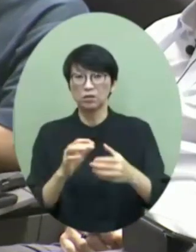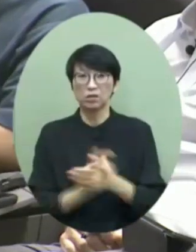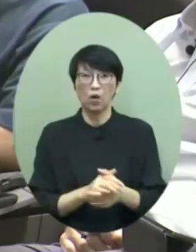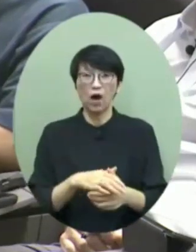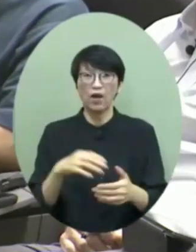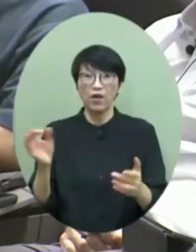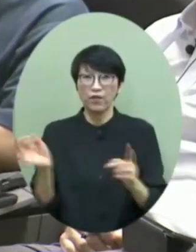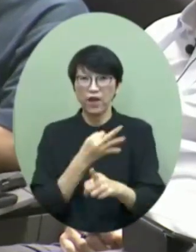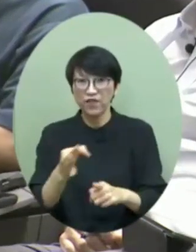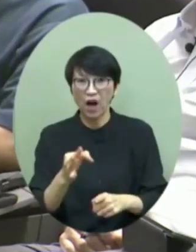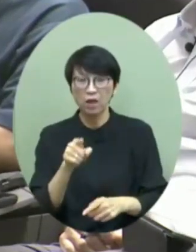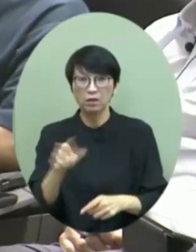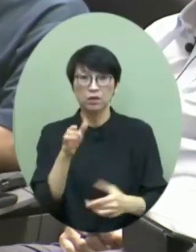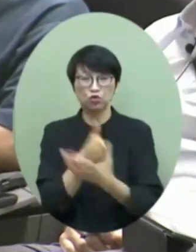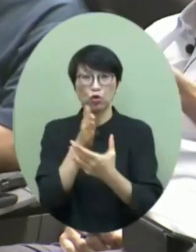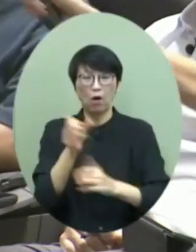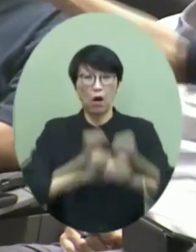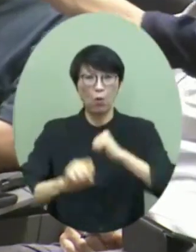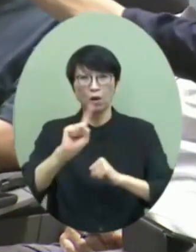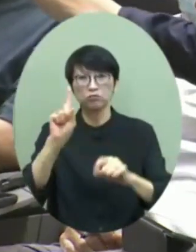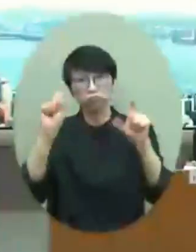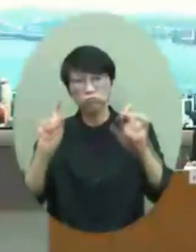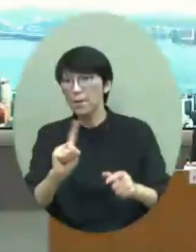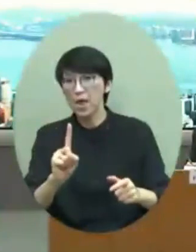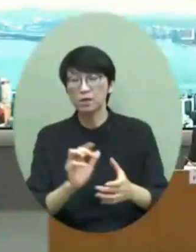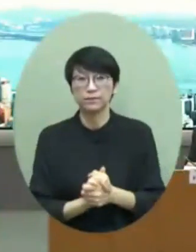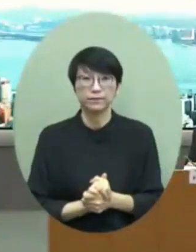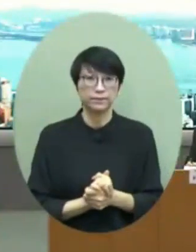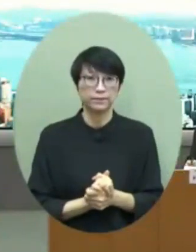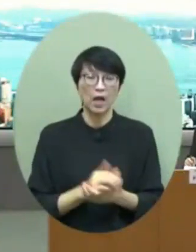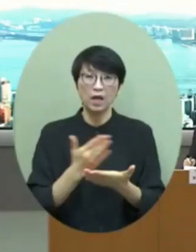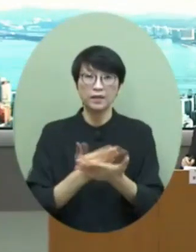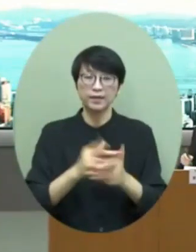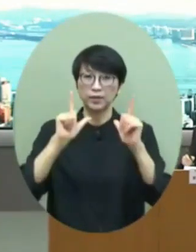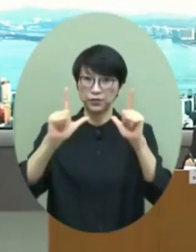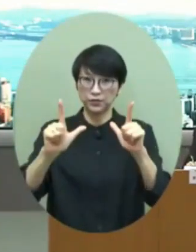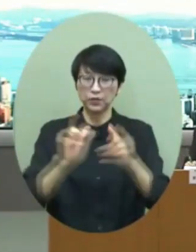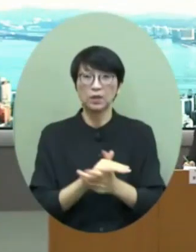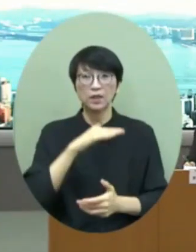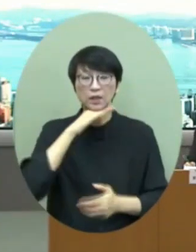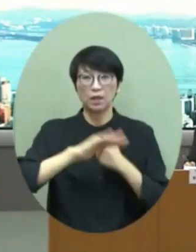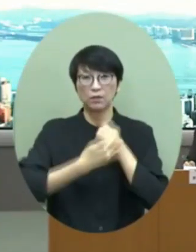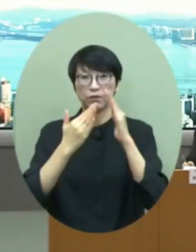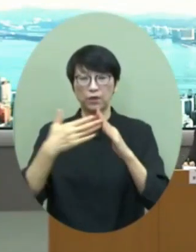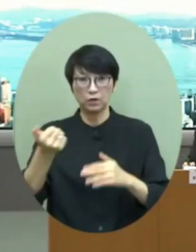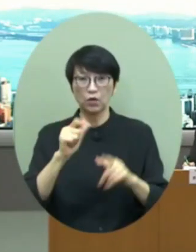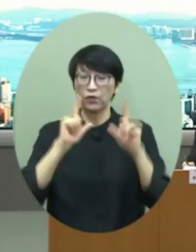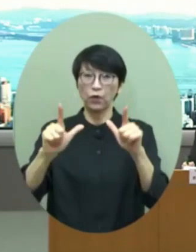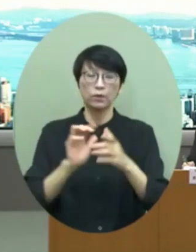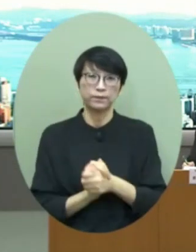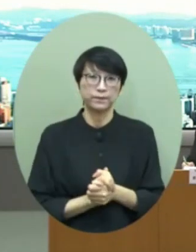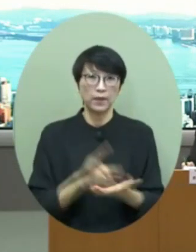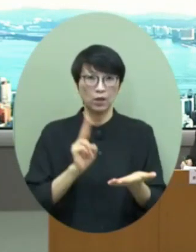to disrupt government body from discharging its duties will be against the law. How do you